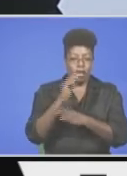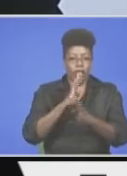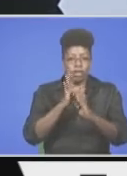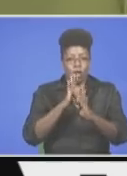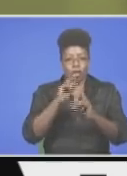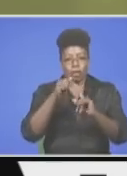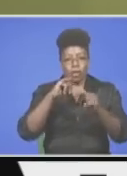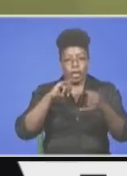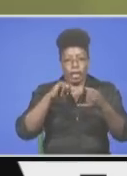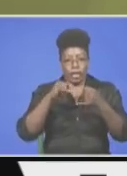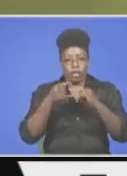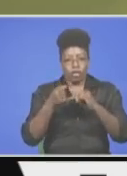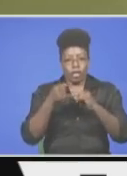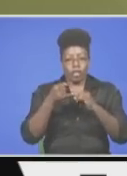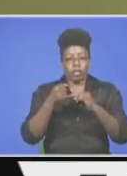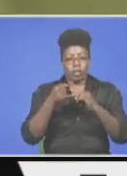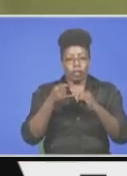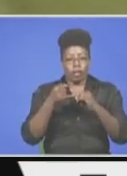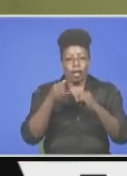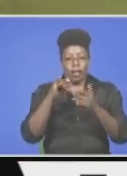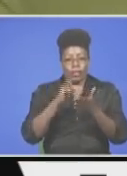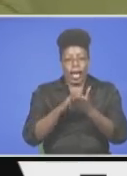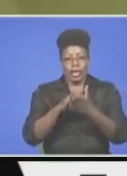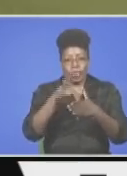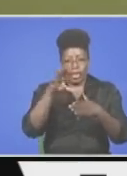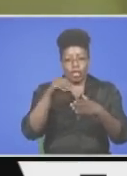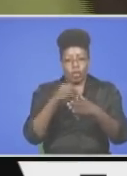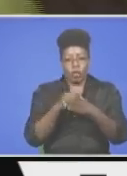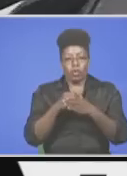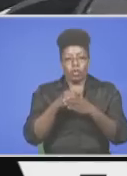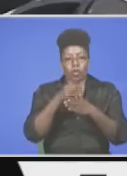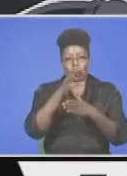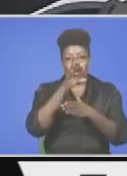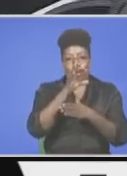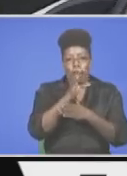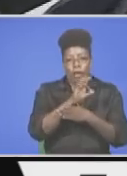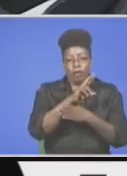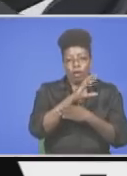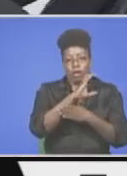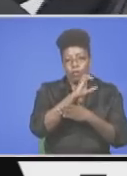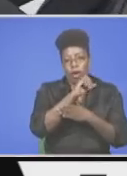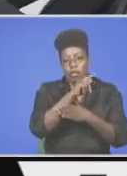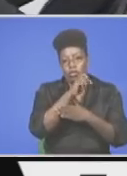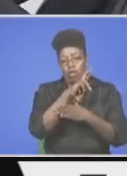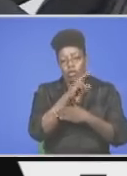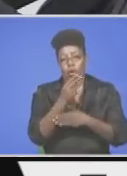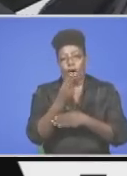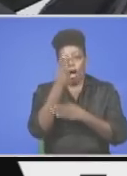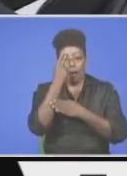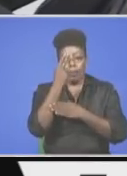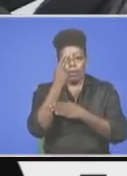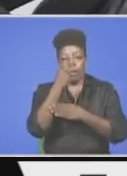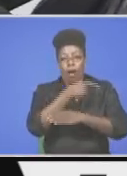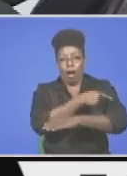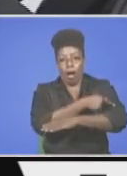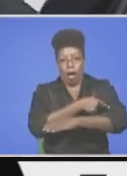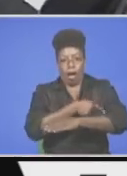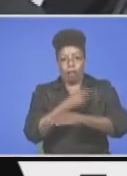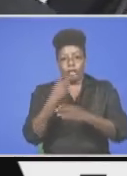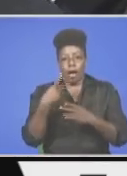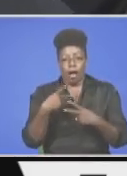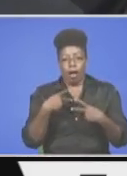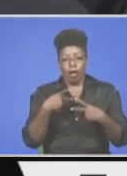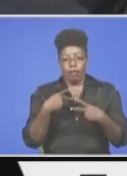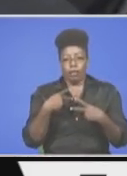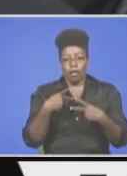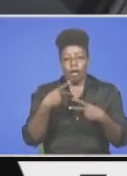her injuries that included a fracture to the upper arm. I've had the tube, the urethra that runs between